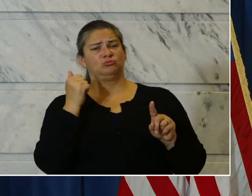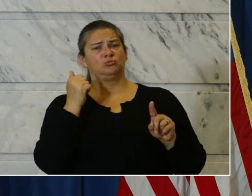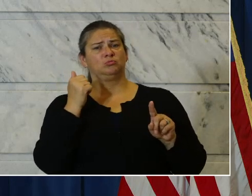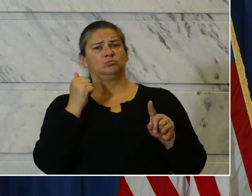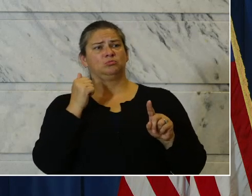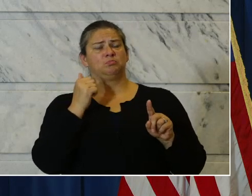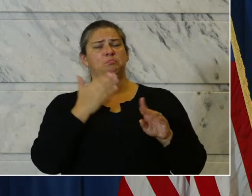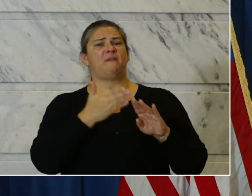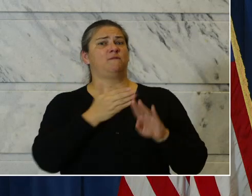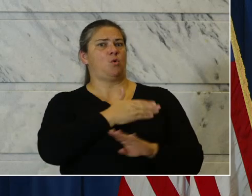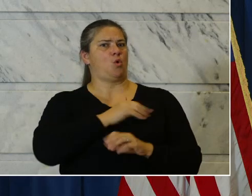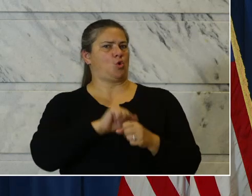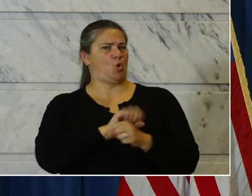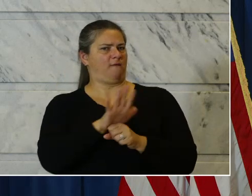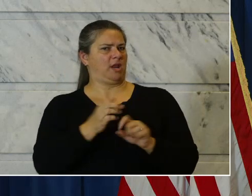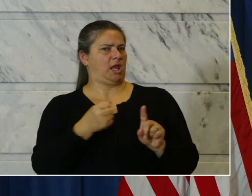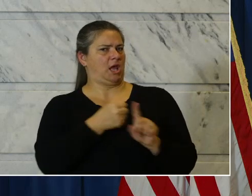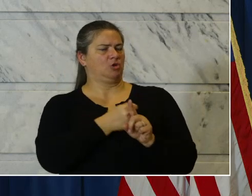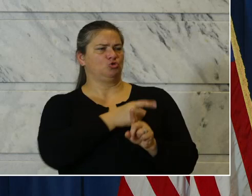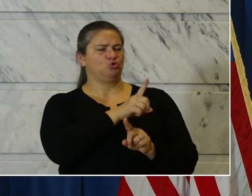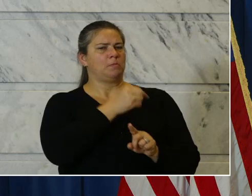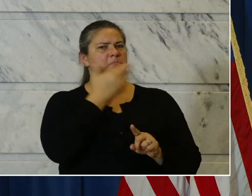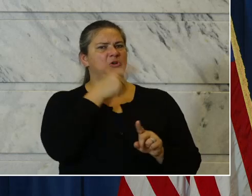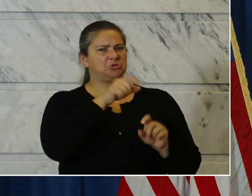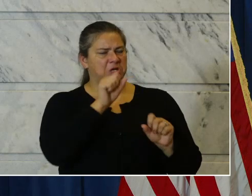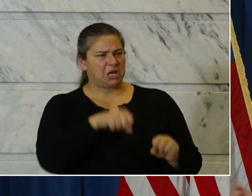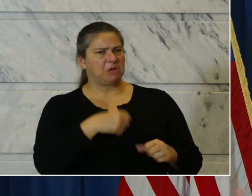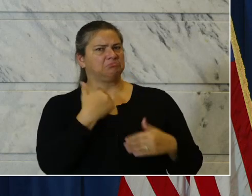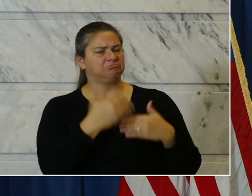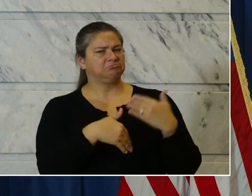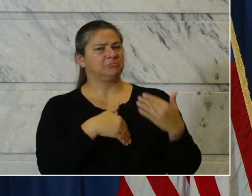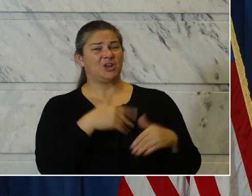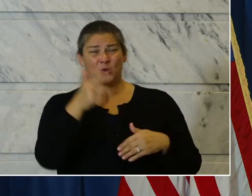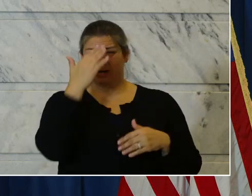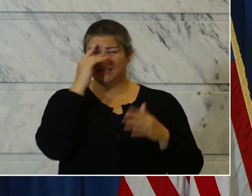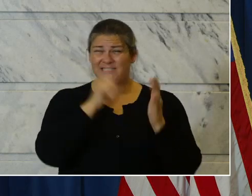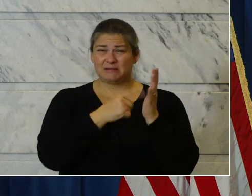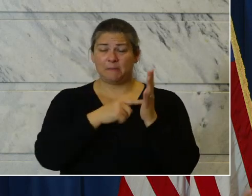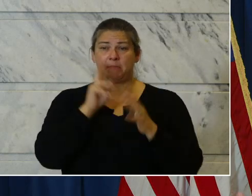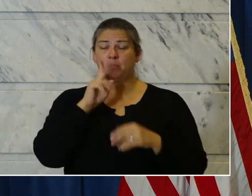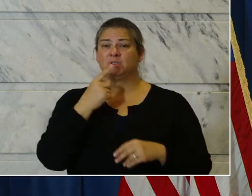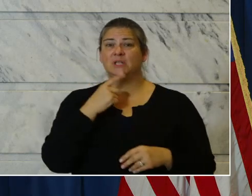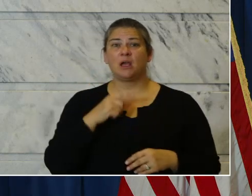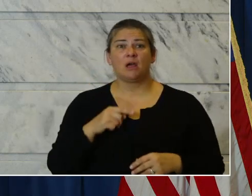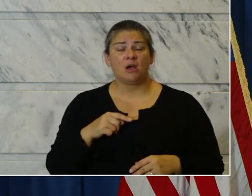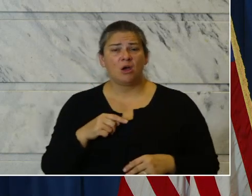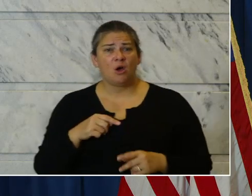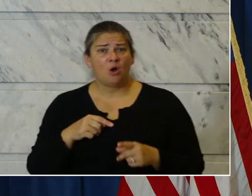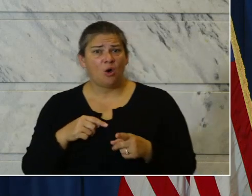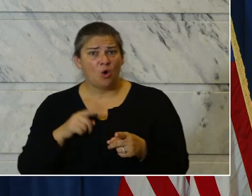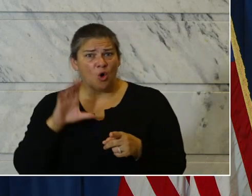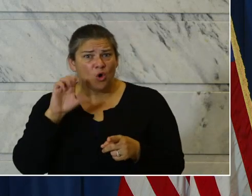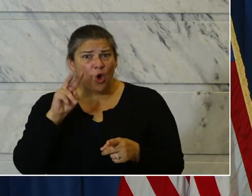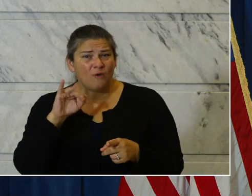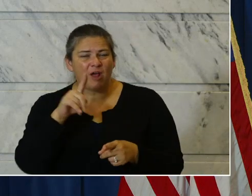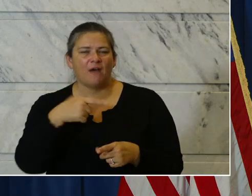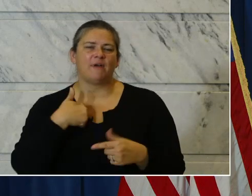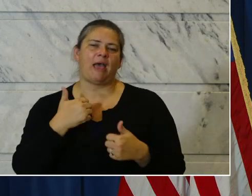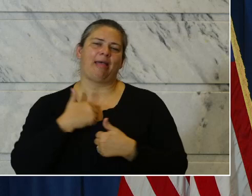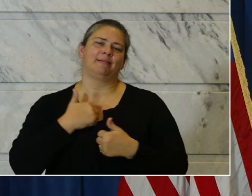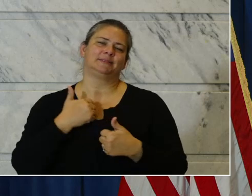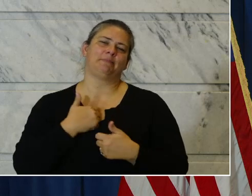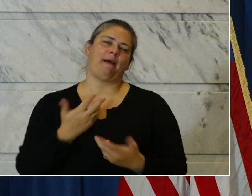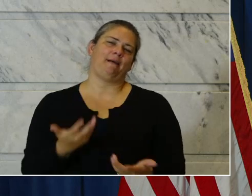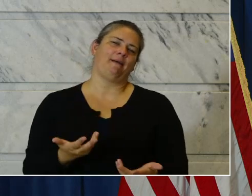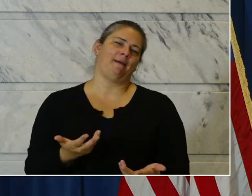COVID. And that's what the coronavirus does. Some people latch on to that and say, well, you had asthma